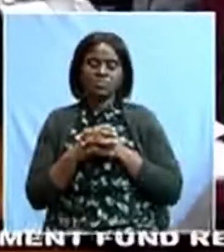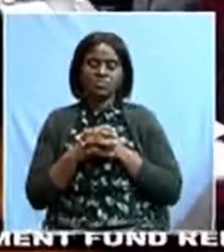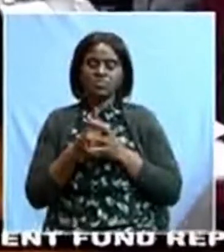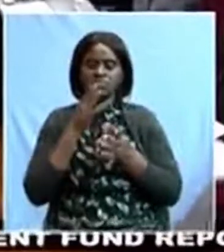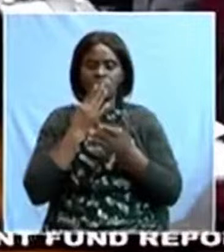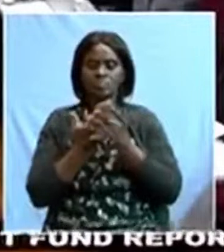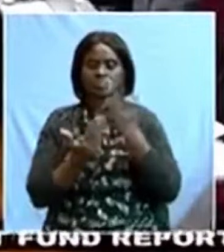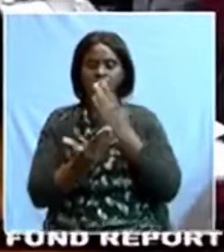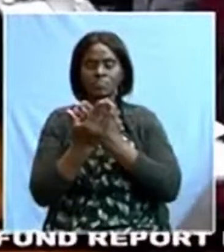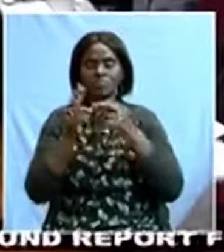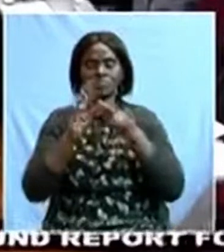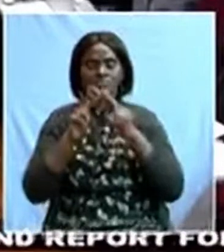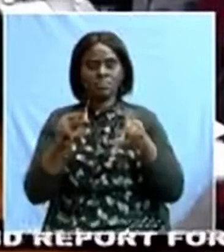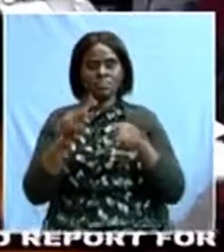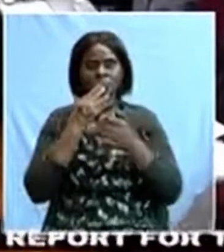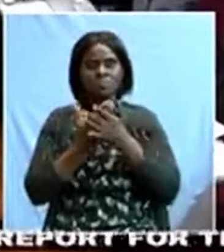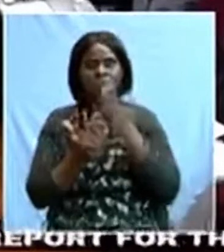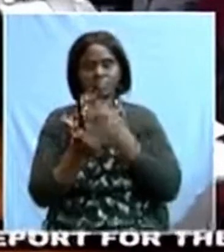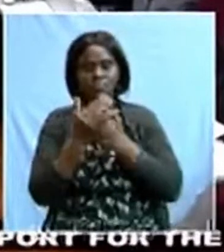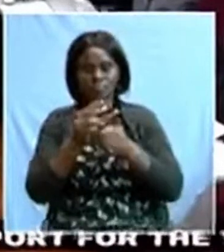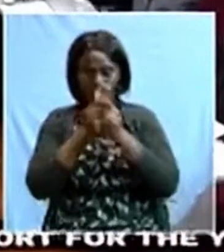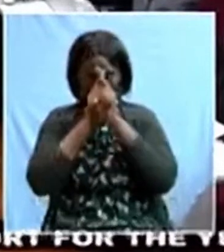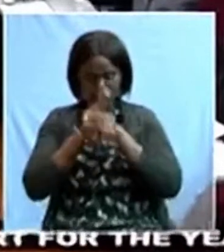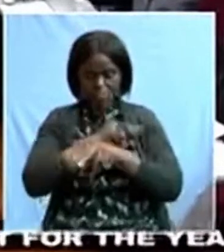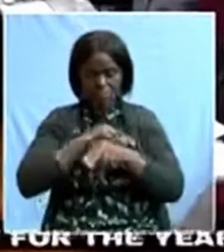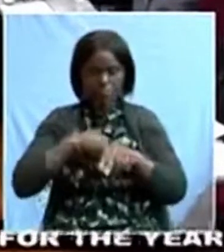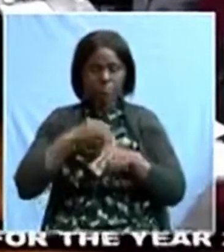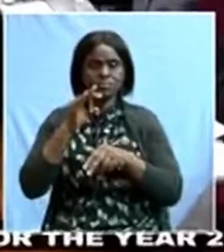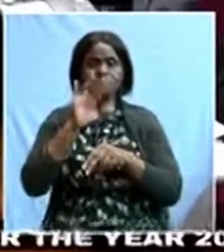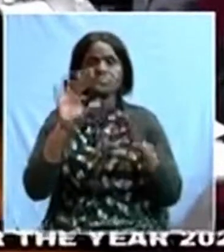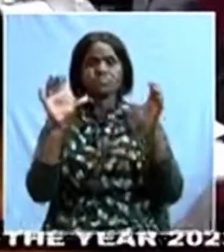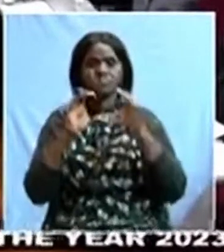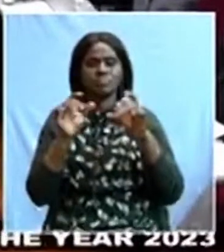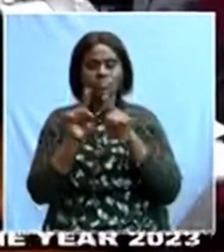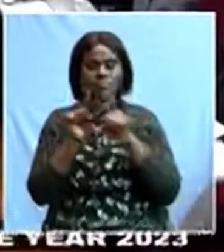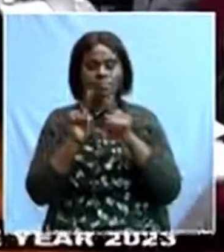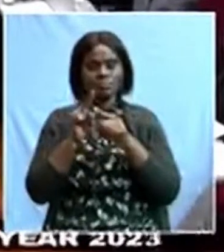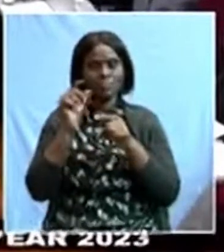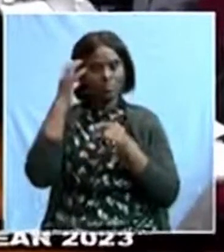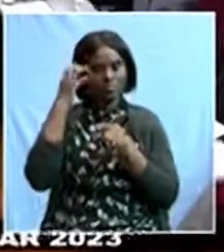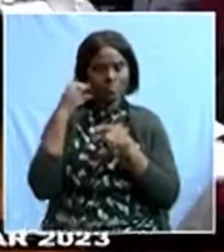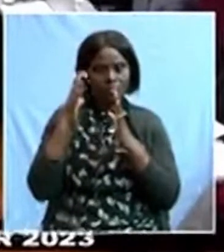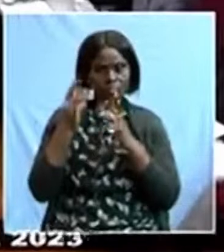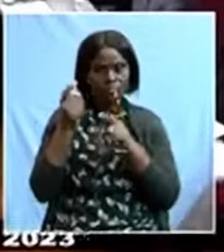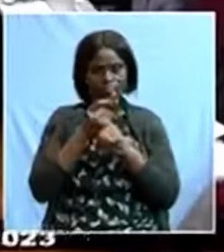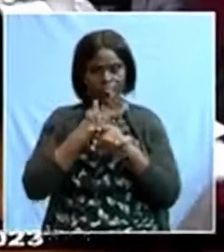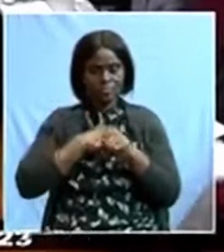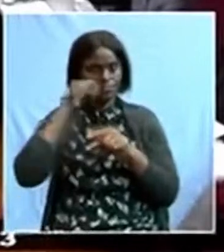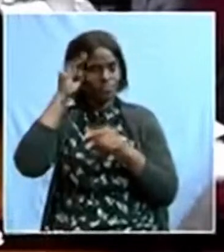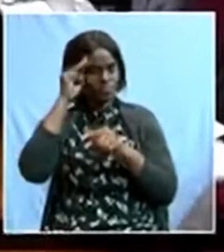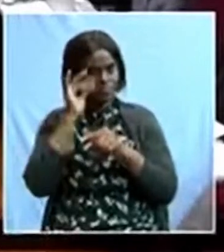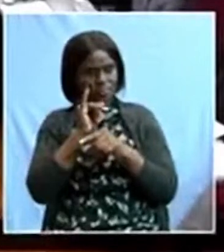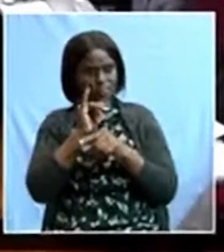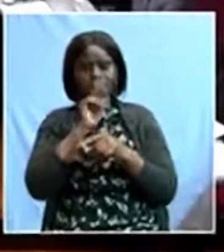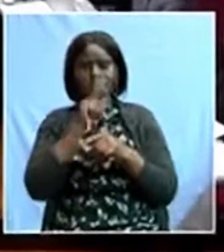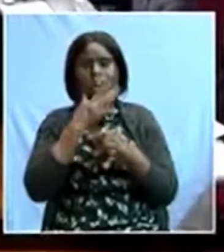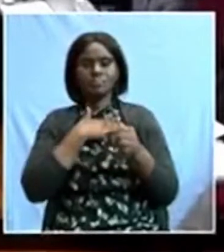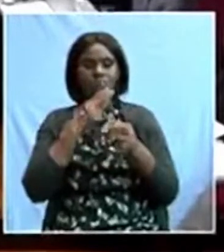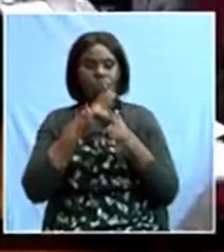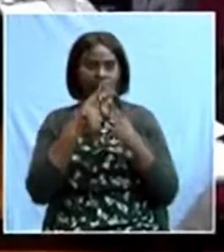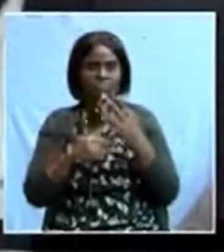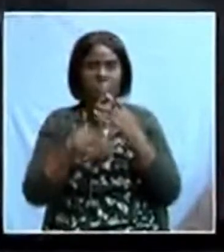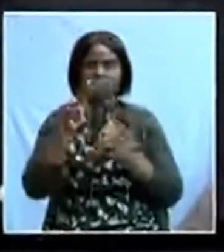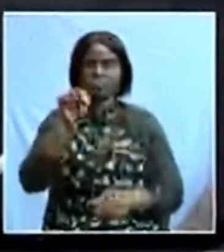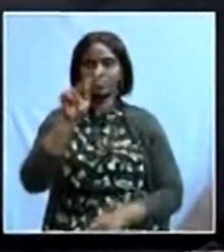Good morning, Chair. Good morning, honorable members of the committee and officers from line ministries. My name is Ntambu